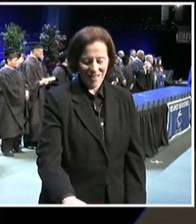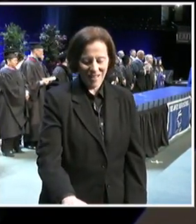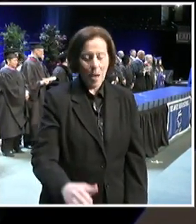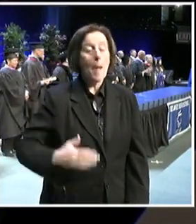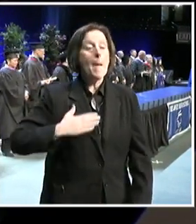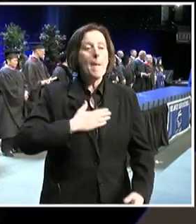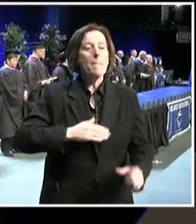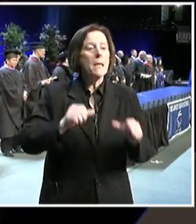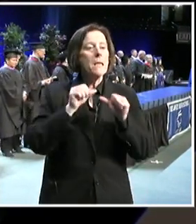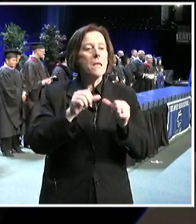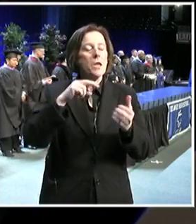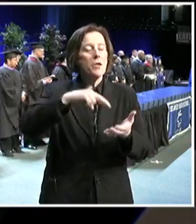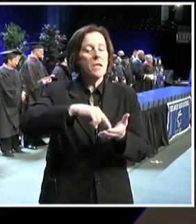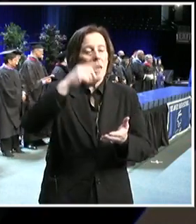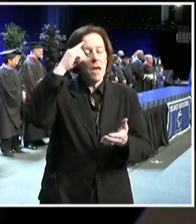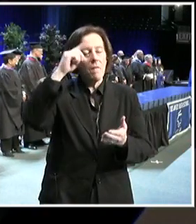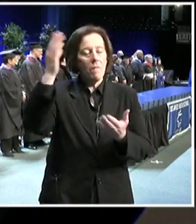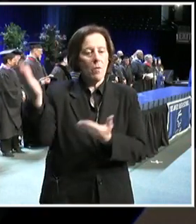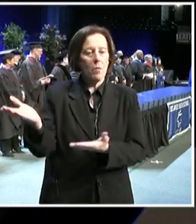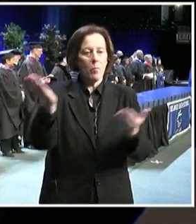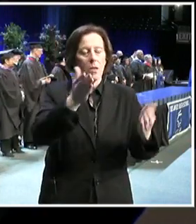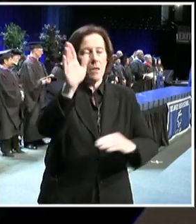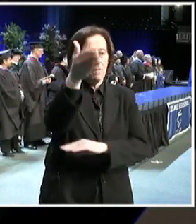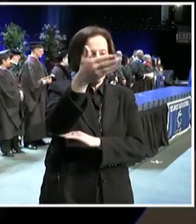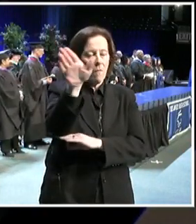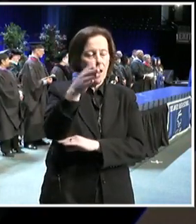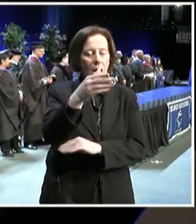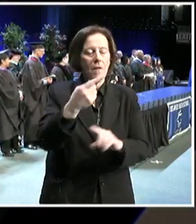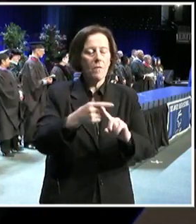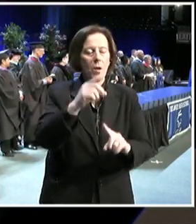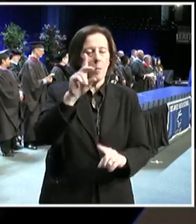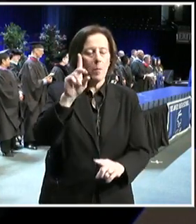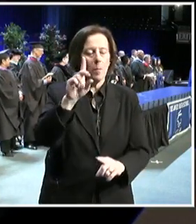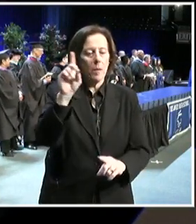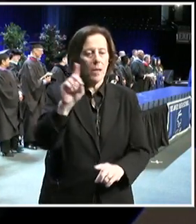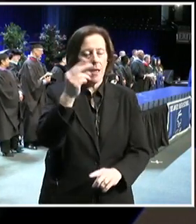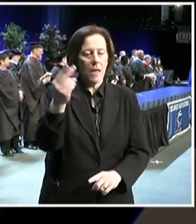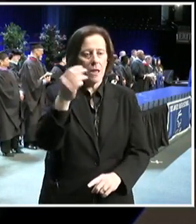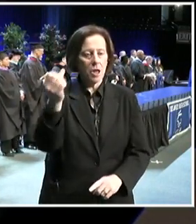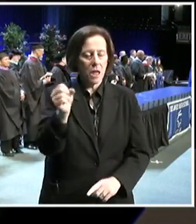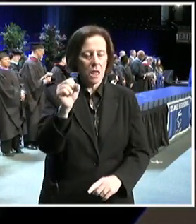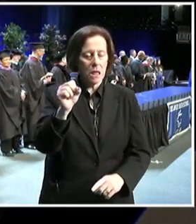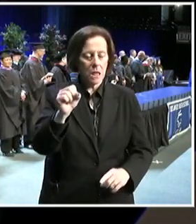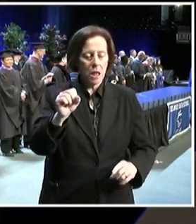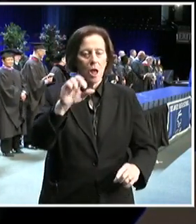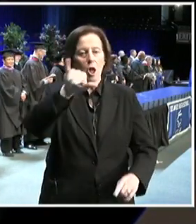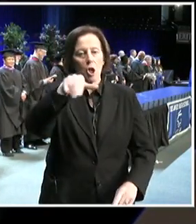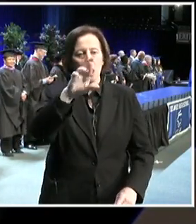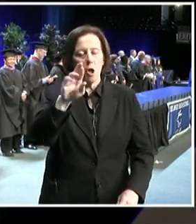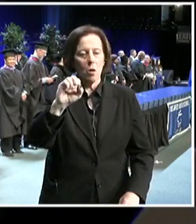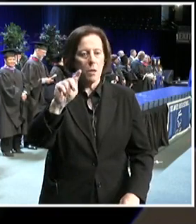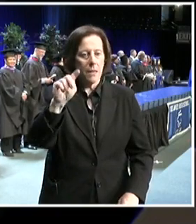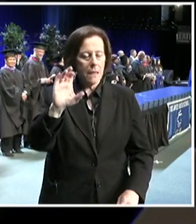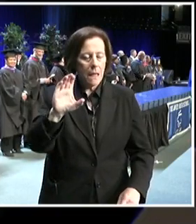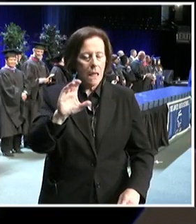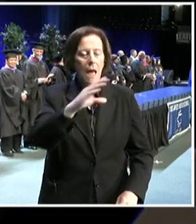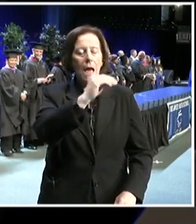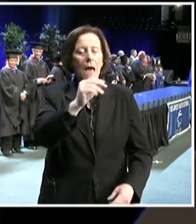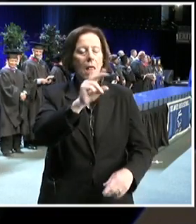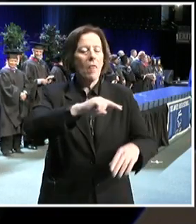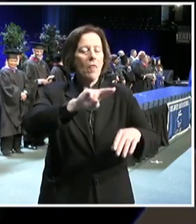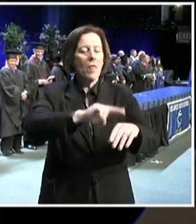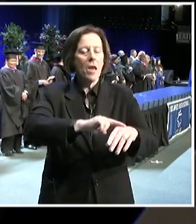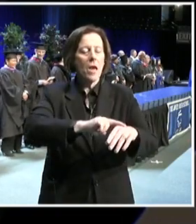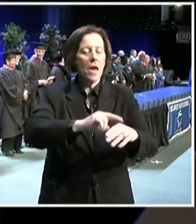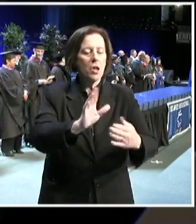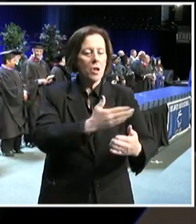Please remain standing for the presentation of colors by the Dekaney High School Navy JROTC and the national anthem sung by the